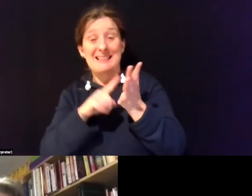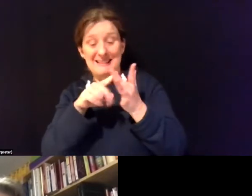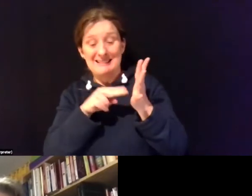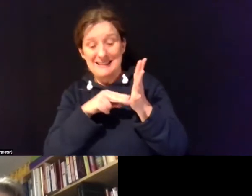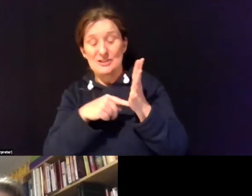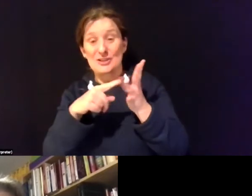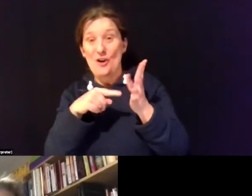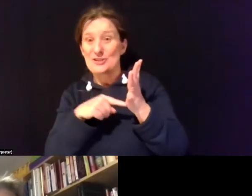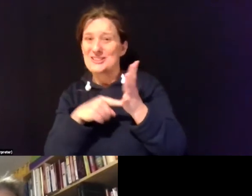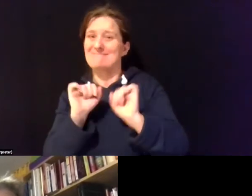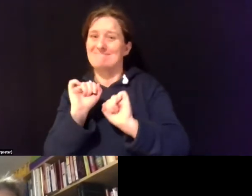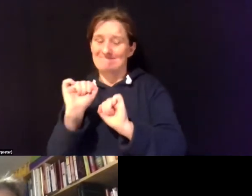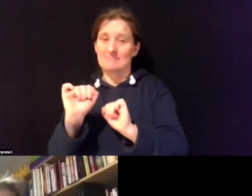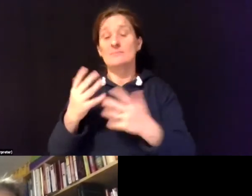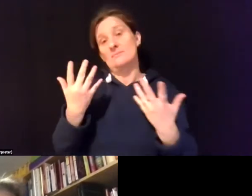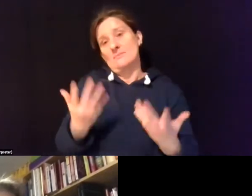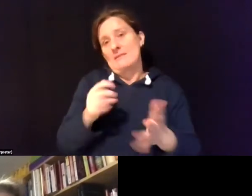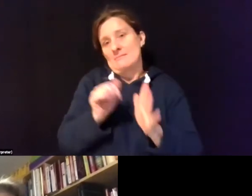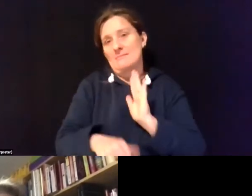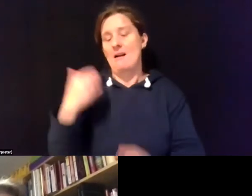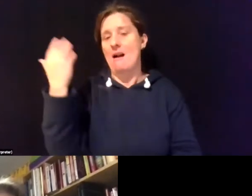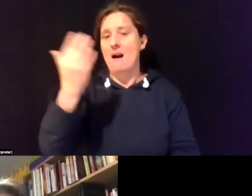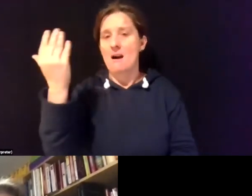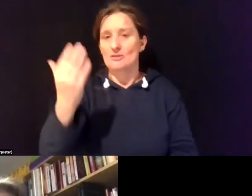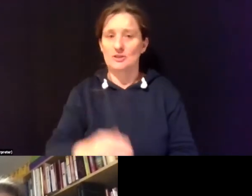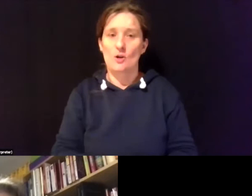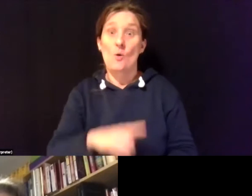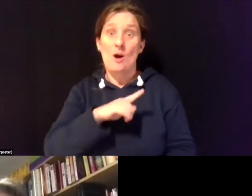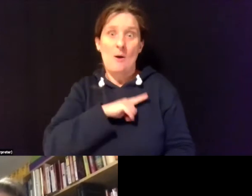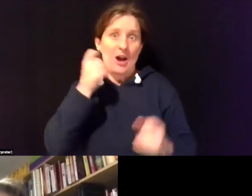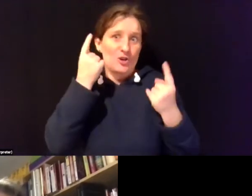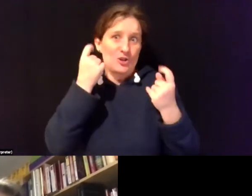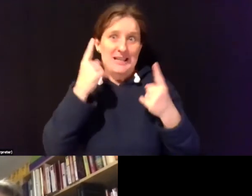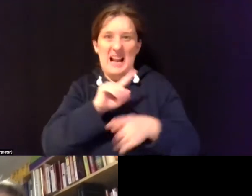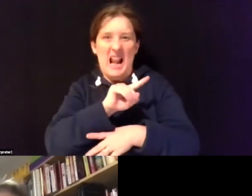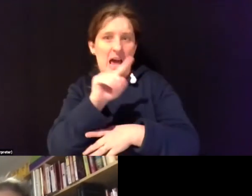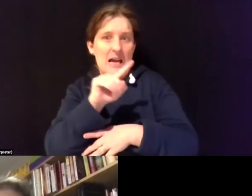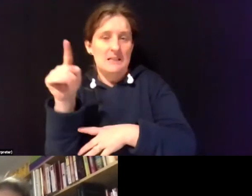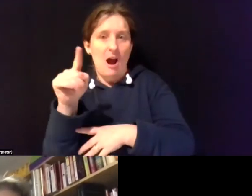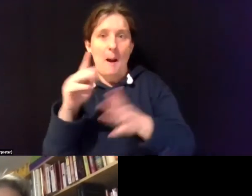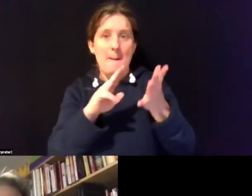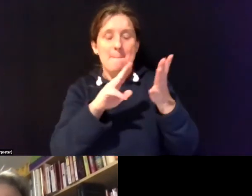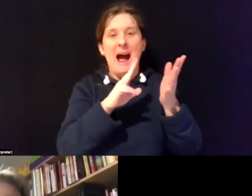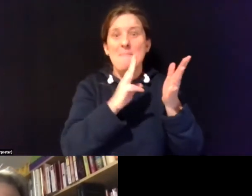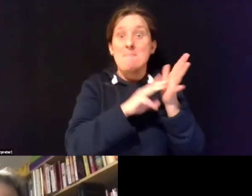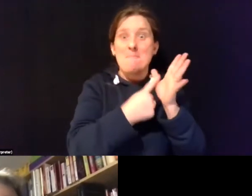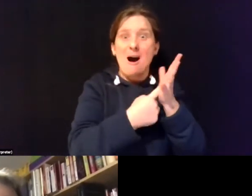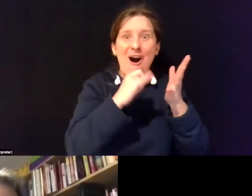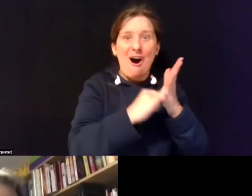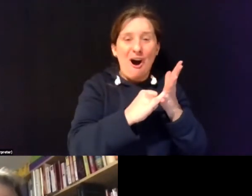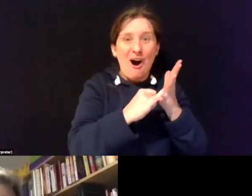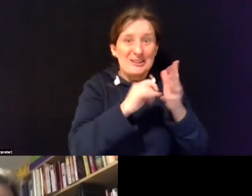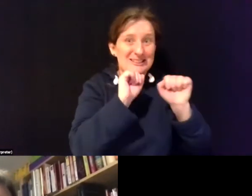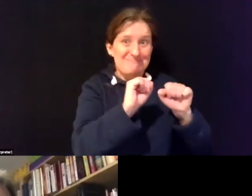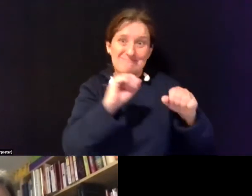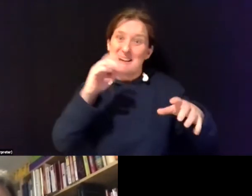So we're going to get started with his lecture now, because I understand there is a Mars landing tonight that we don't really want to miss. So again, if you